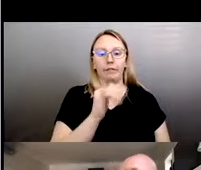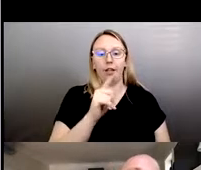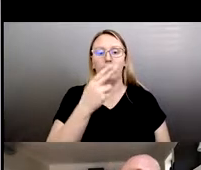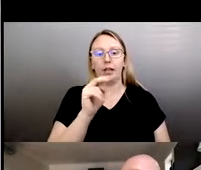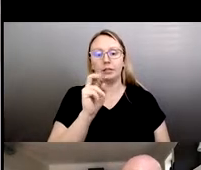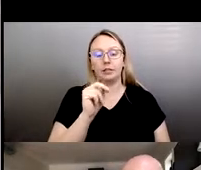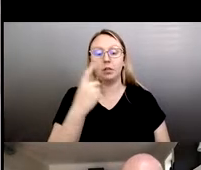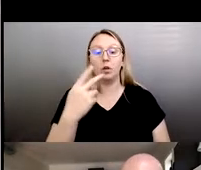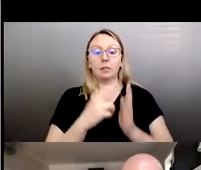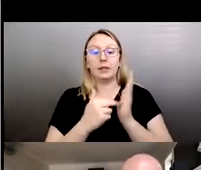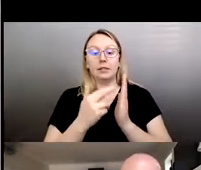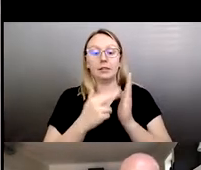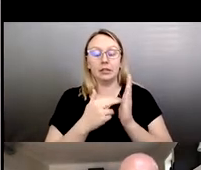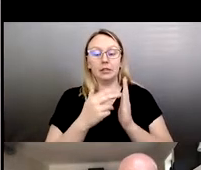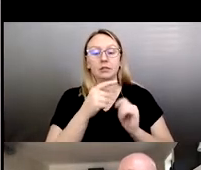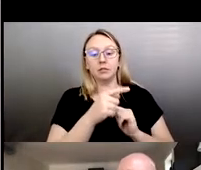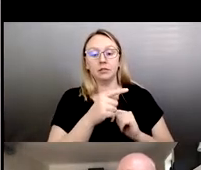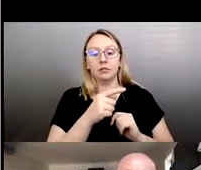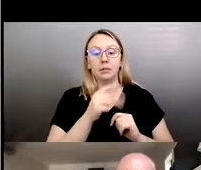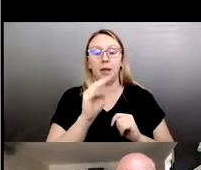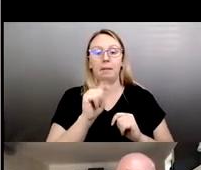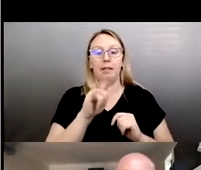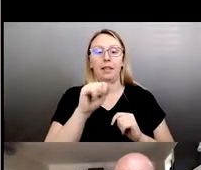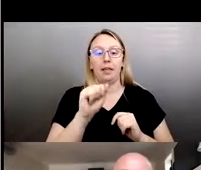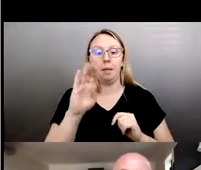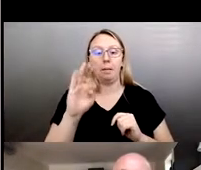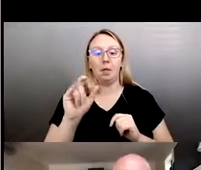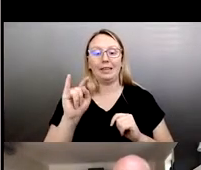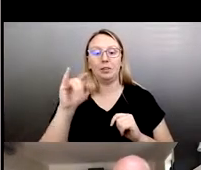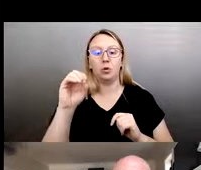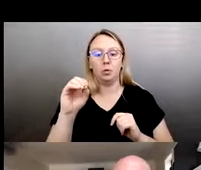Painting by Miyoko Ito on the left above a Gladys Nilsson watercolor.